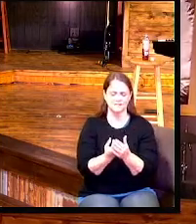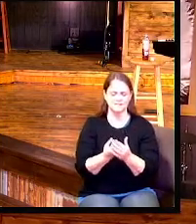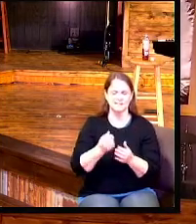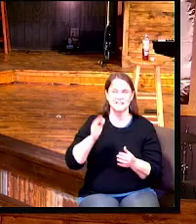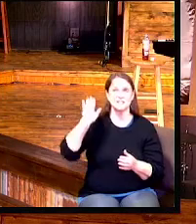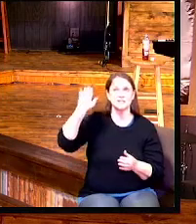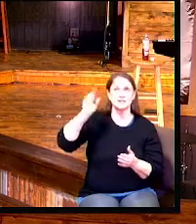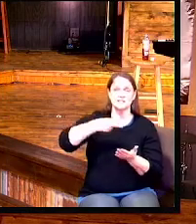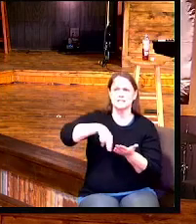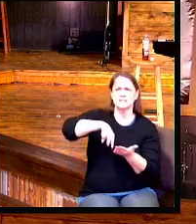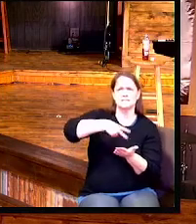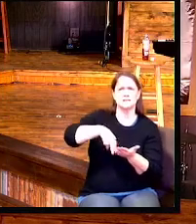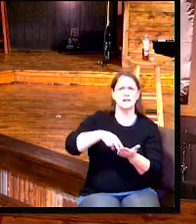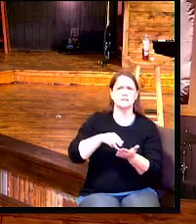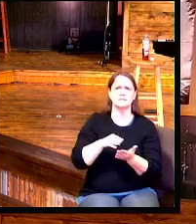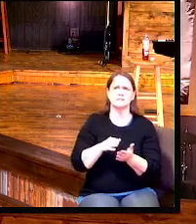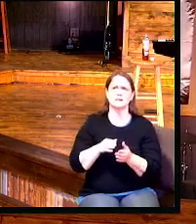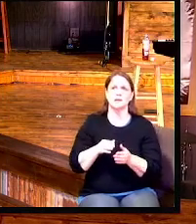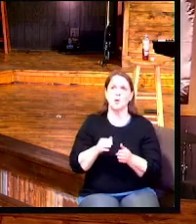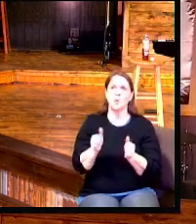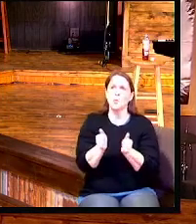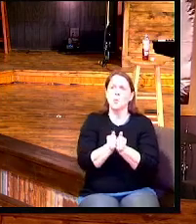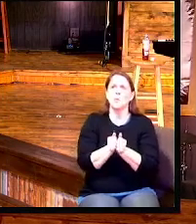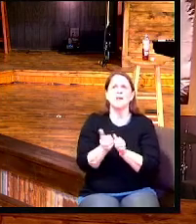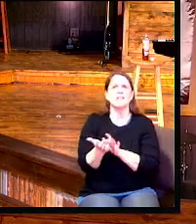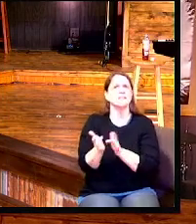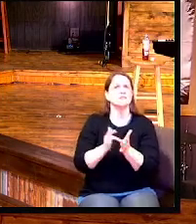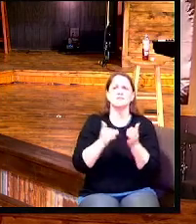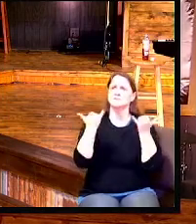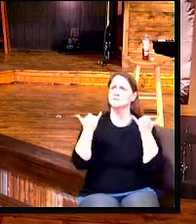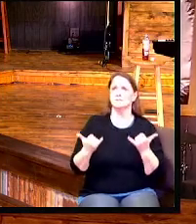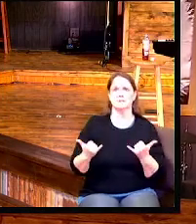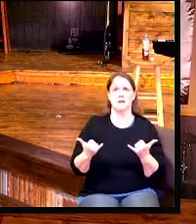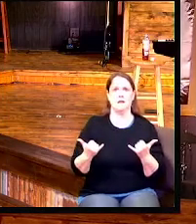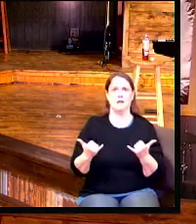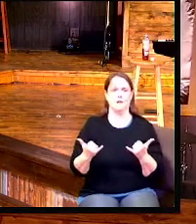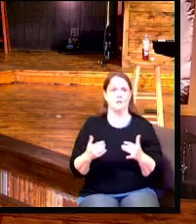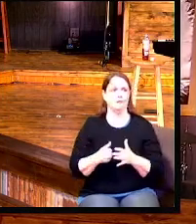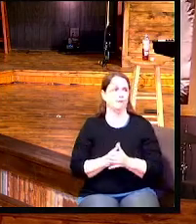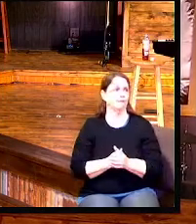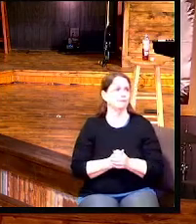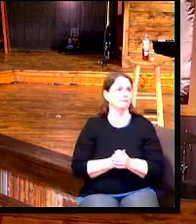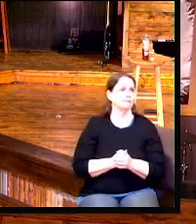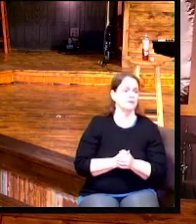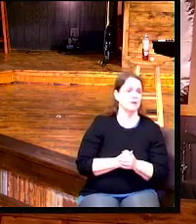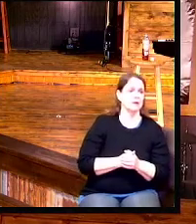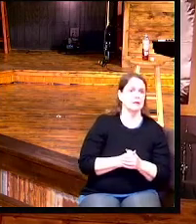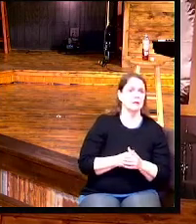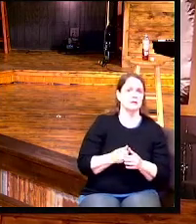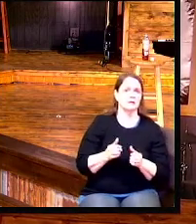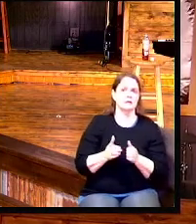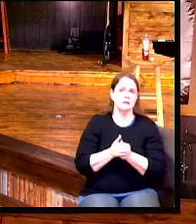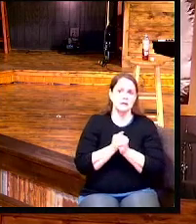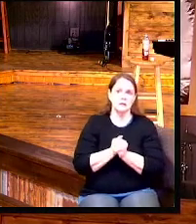of gold with Jesus. So they've been a big part of this church for a very long time. So please keep them in your prayers.